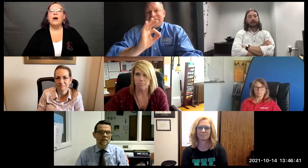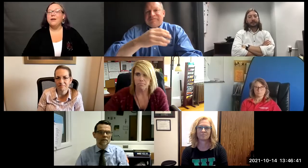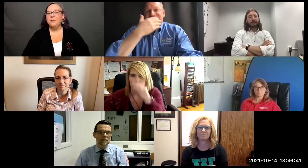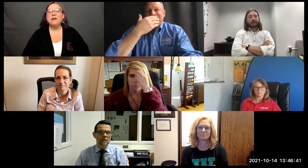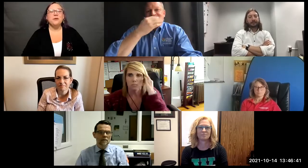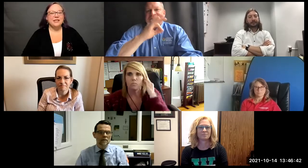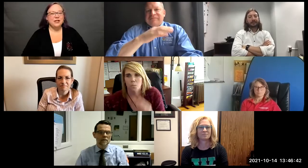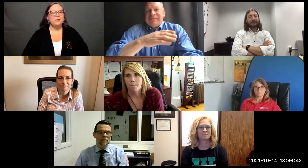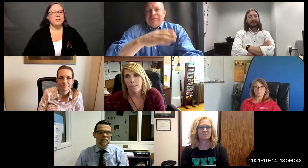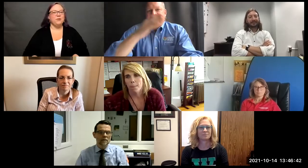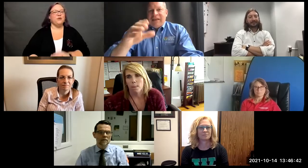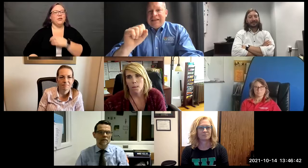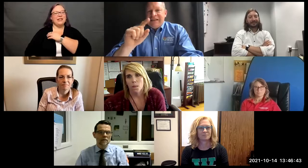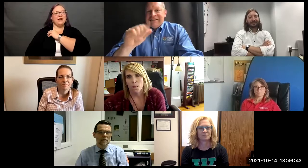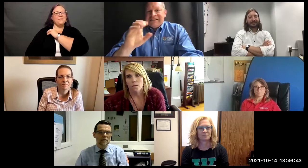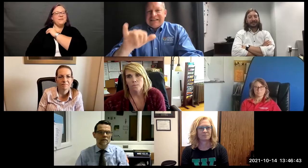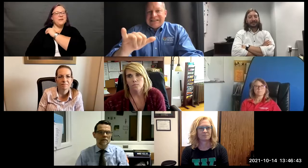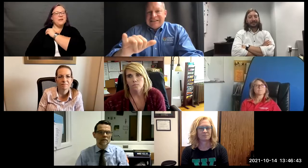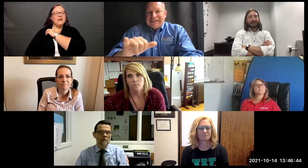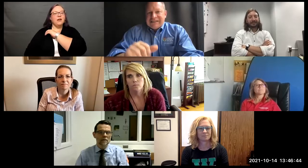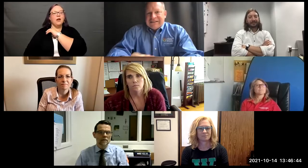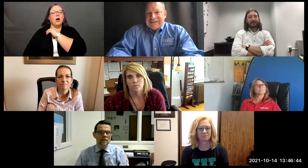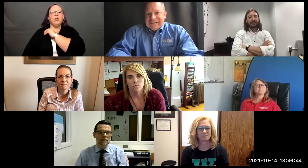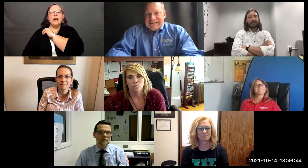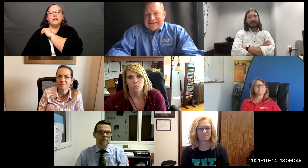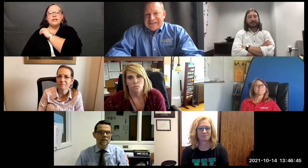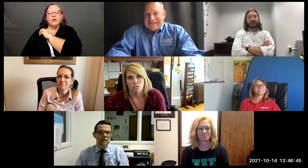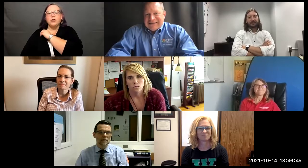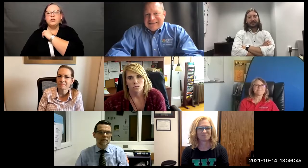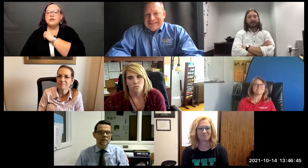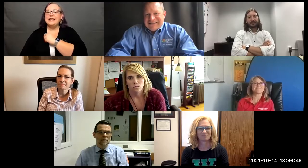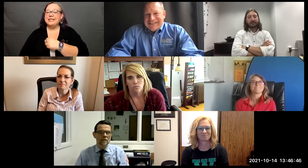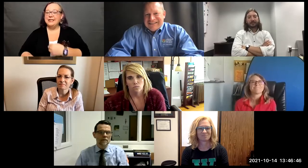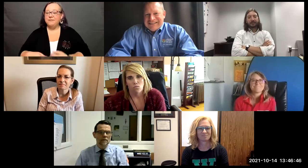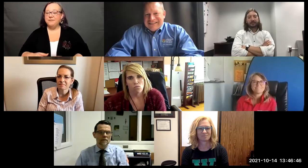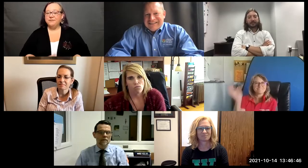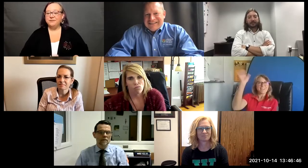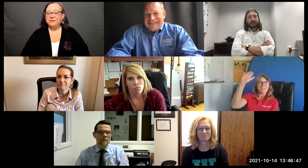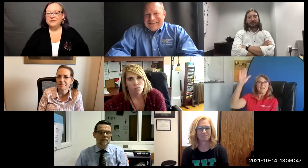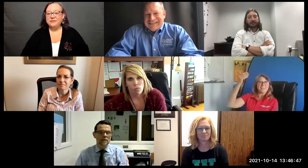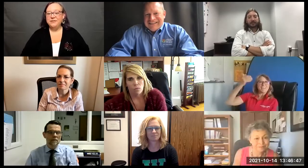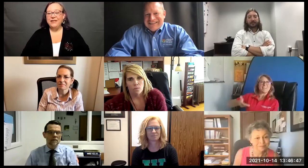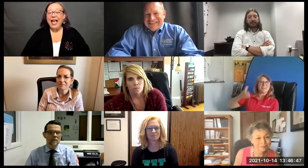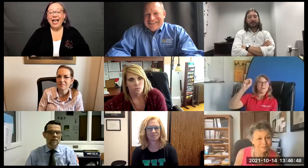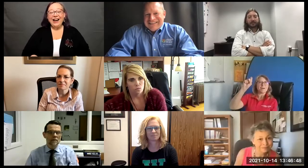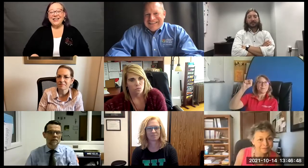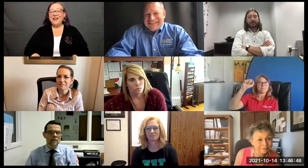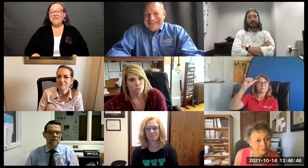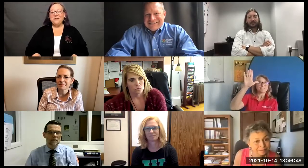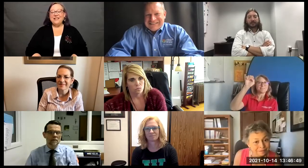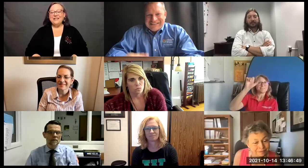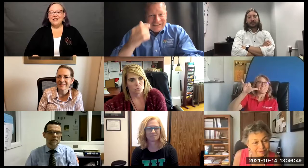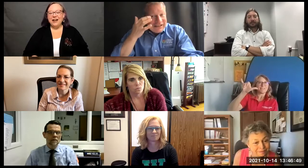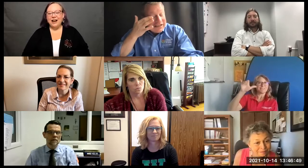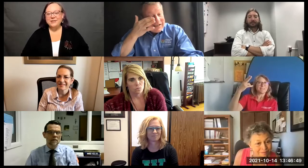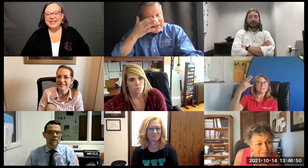So I am the main person here responsible for the data. All right, let's move on to Stacy. Hi there,